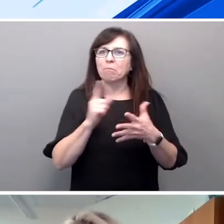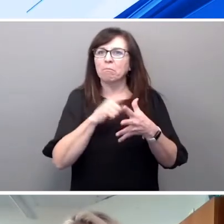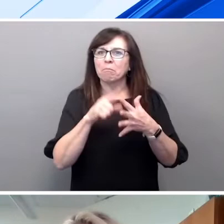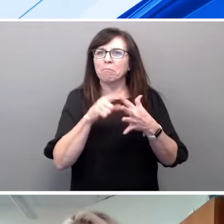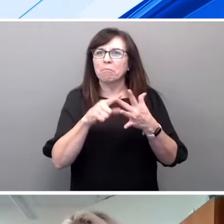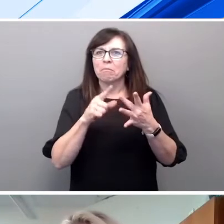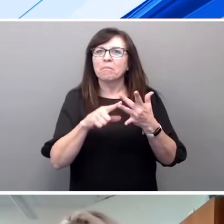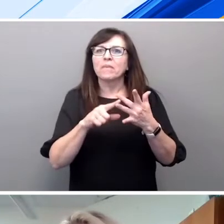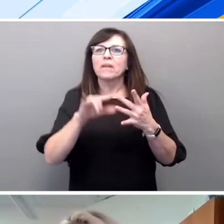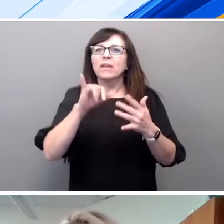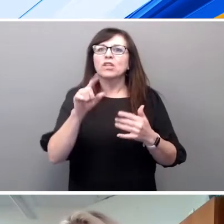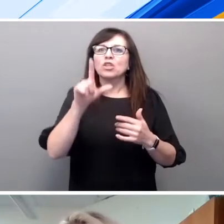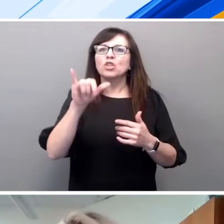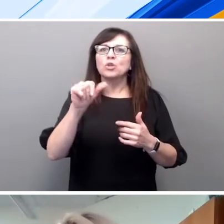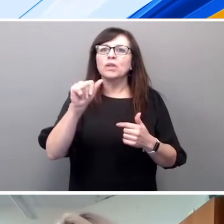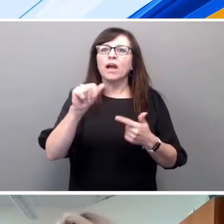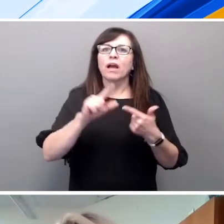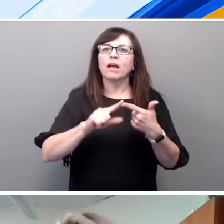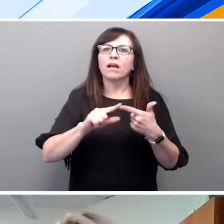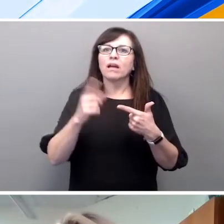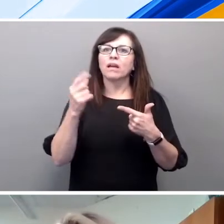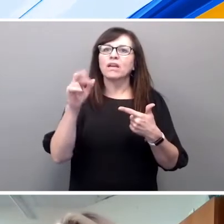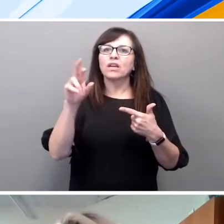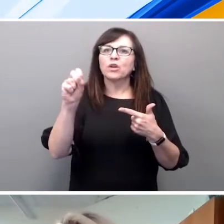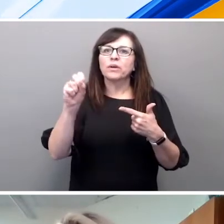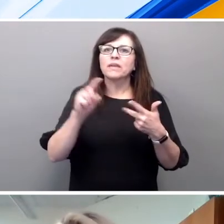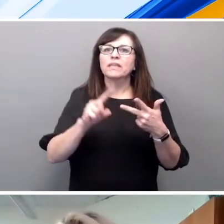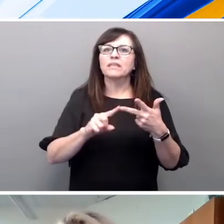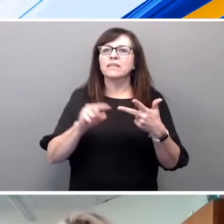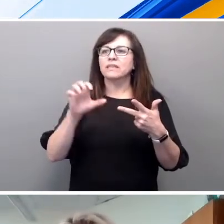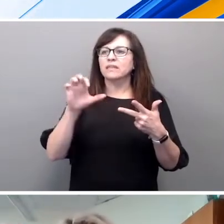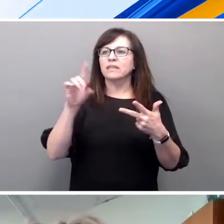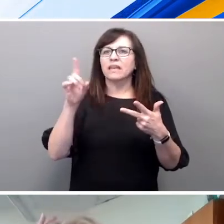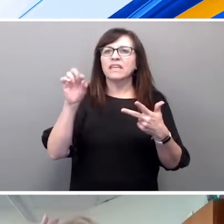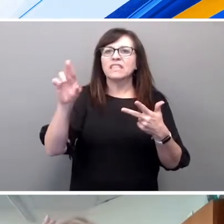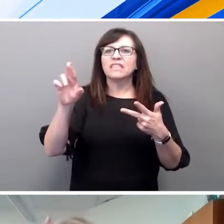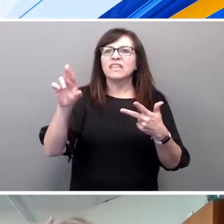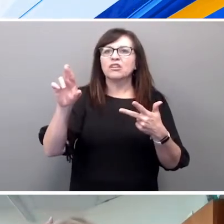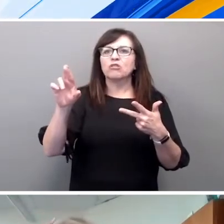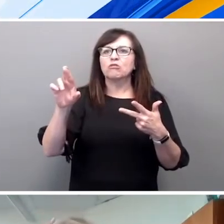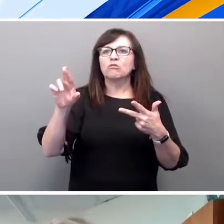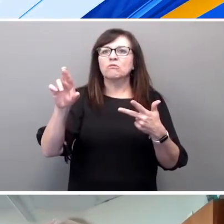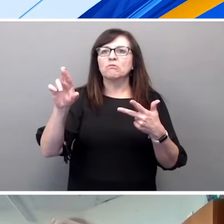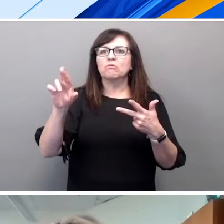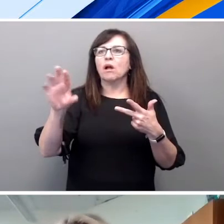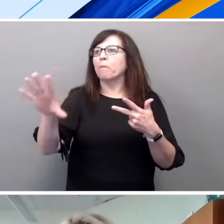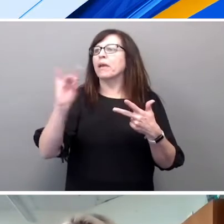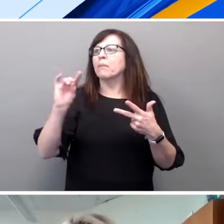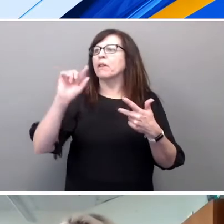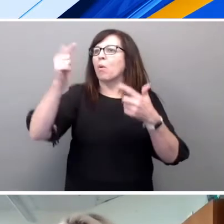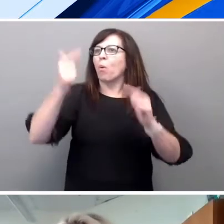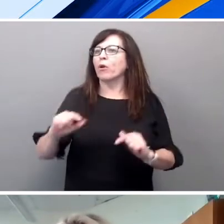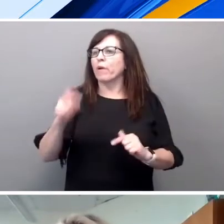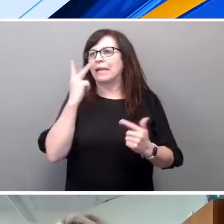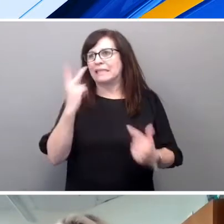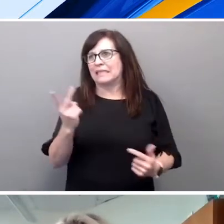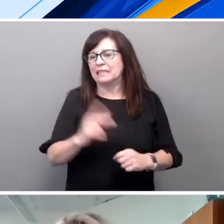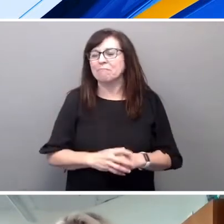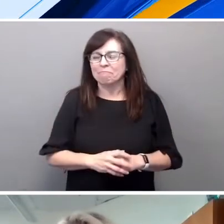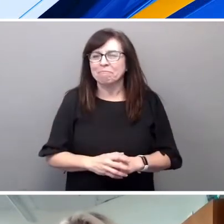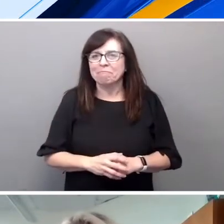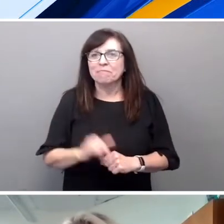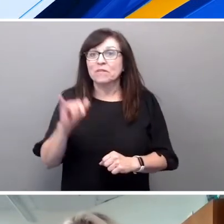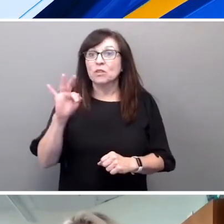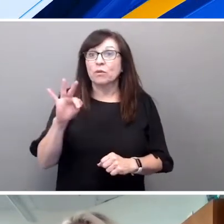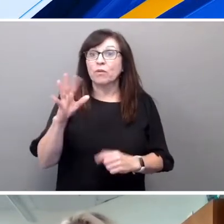begin with Julia Goldberg, followed by Chris Mckee, followed by Cedar Atanasio, and I'm just going to pick them in the order I see them. So if you want to